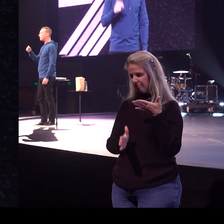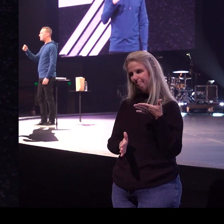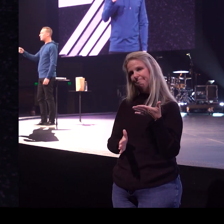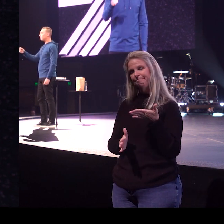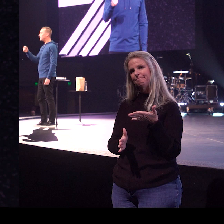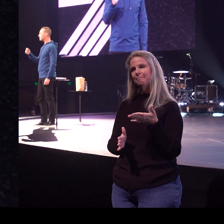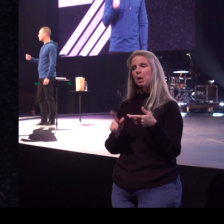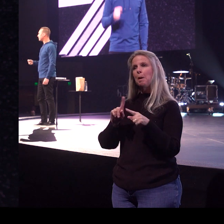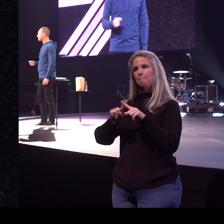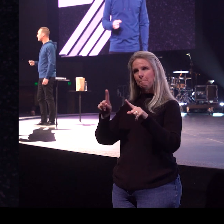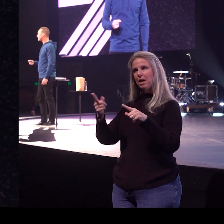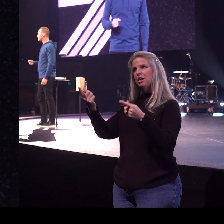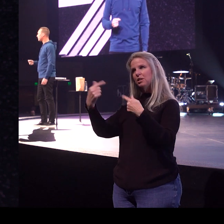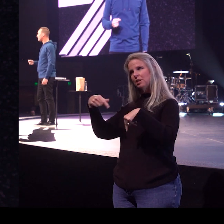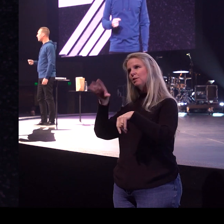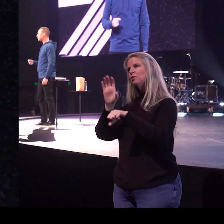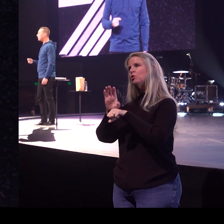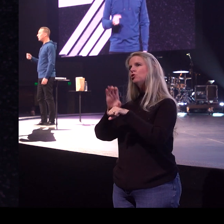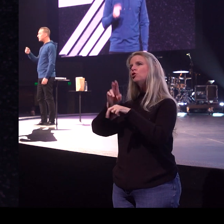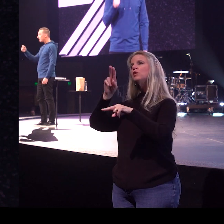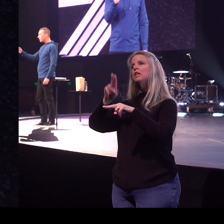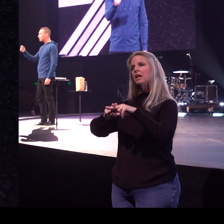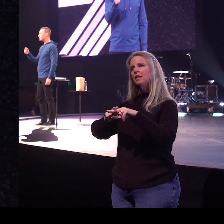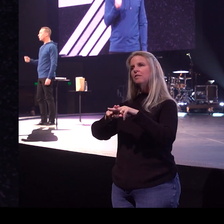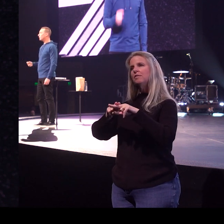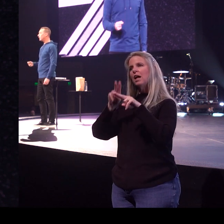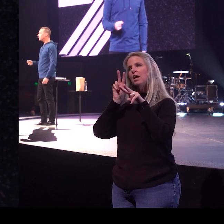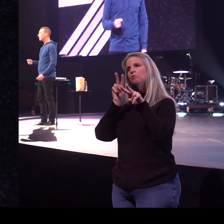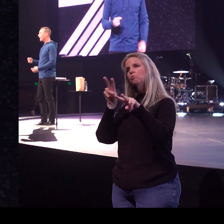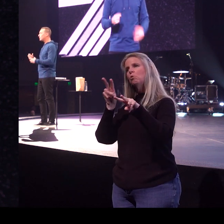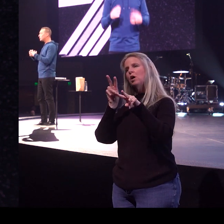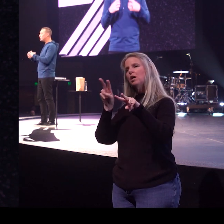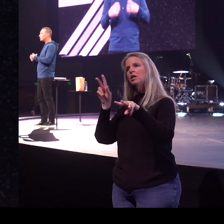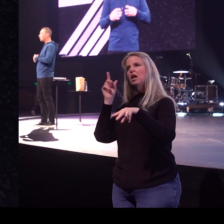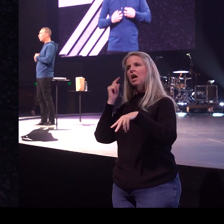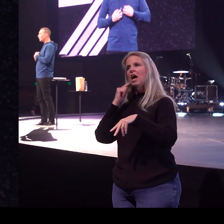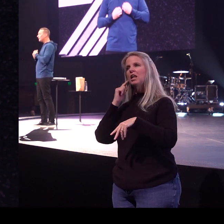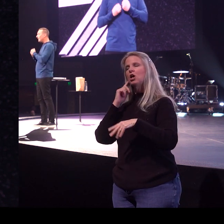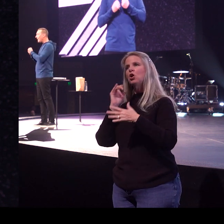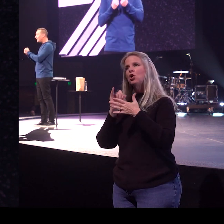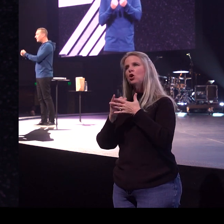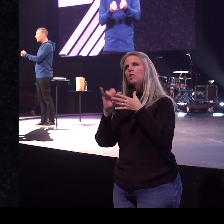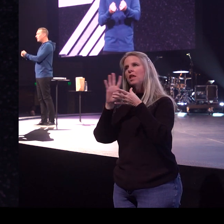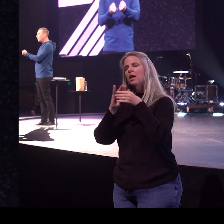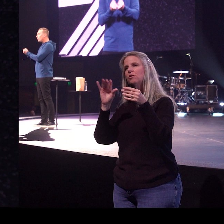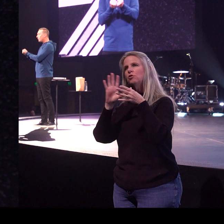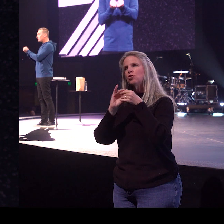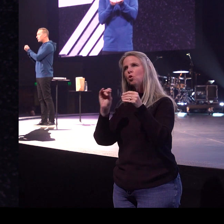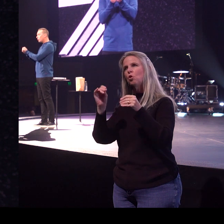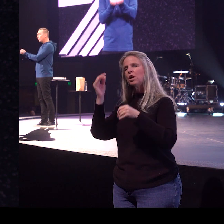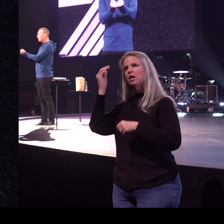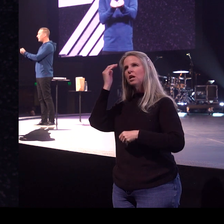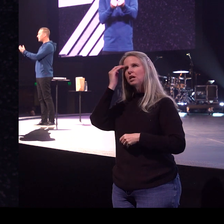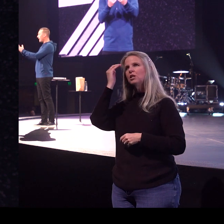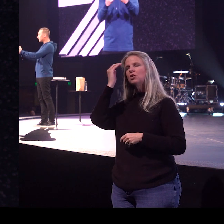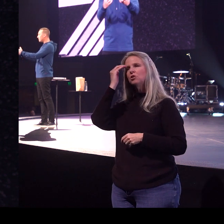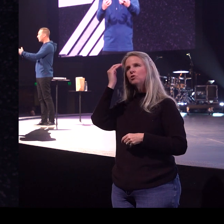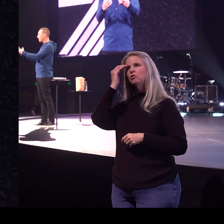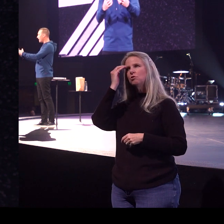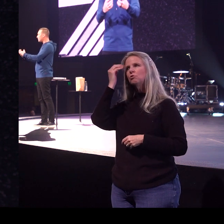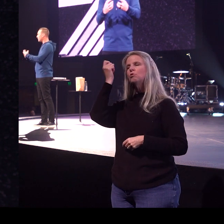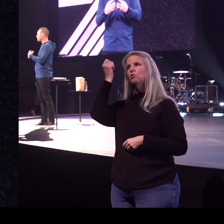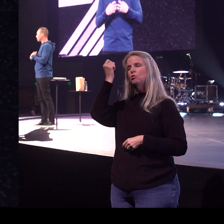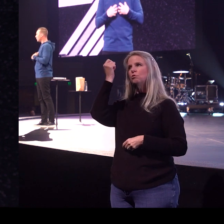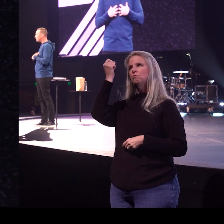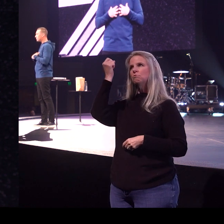She sat through the service. She heard Danielle's story, and she so related with her story because it had